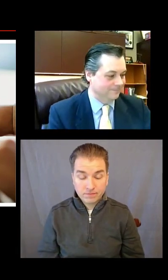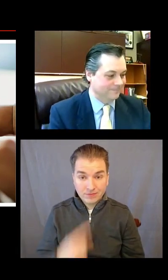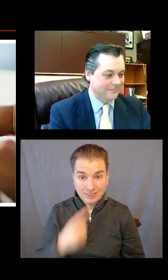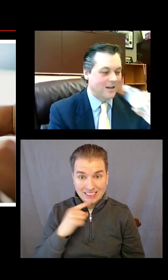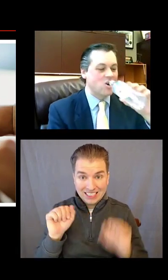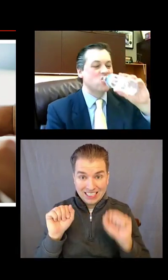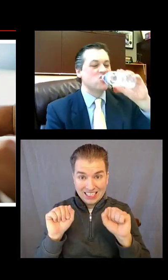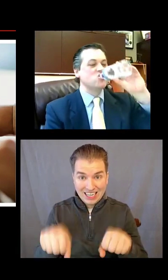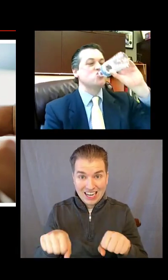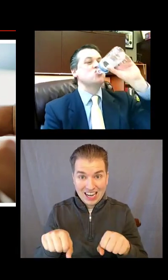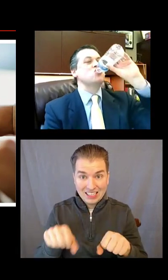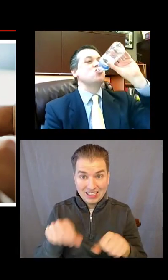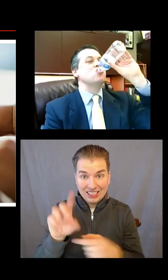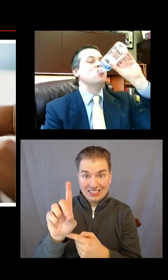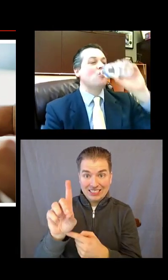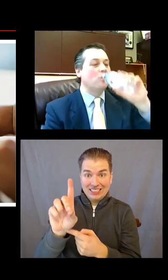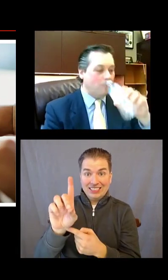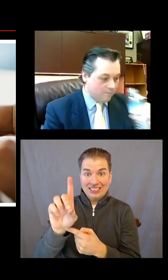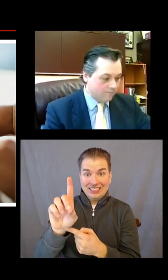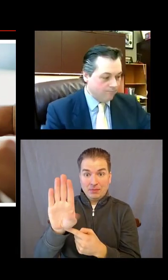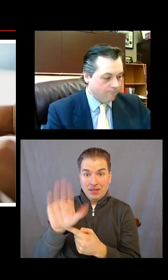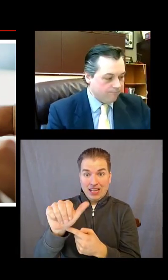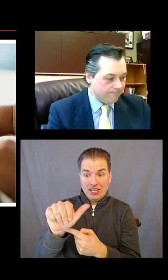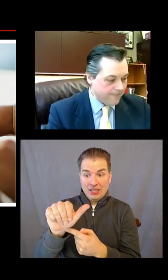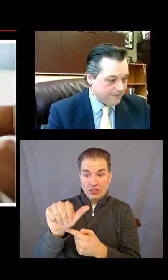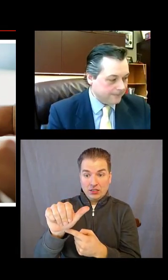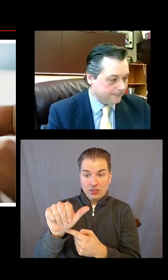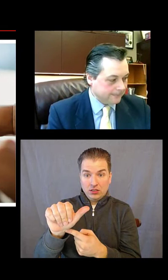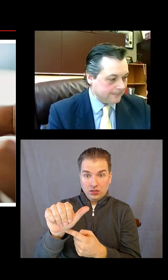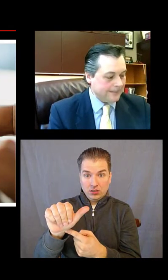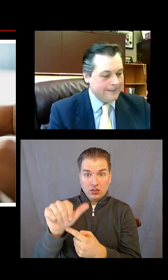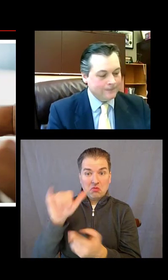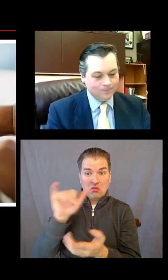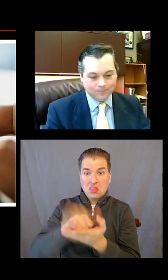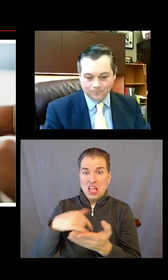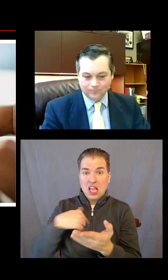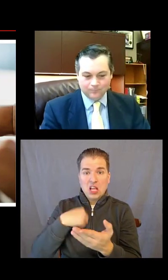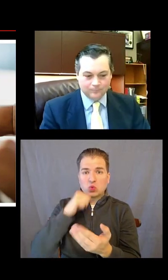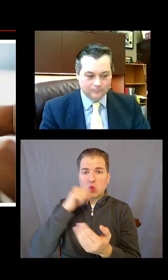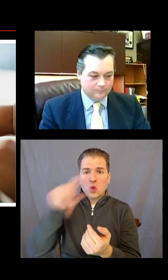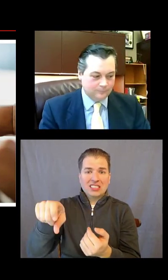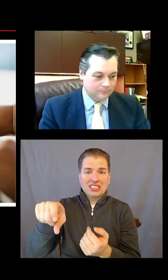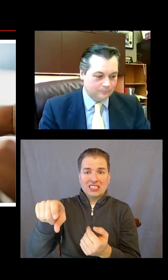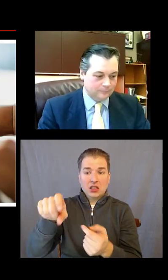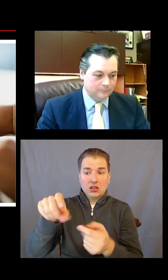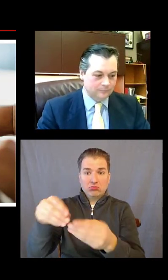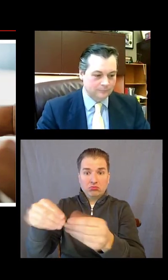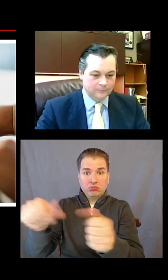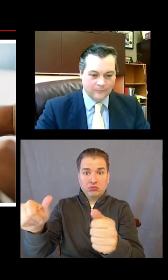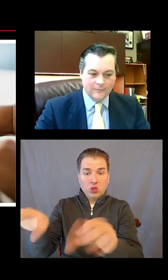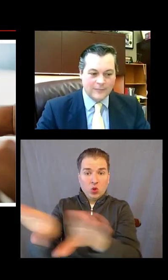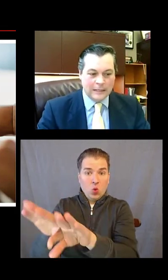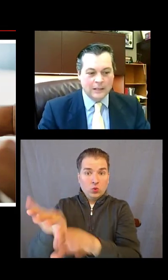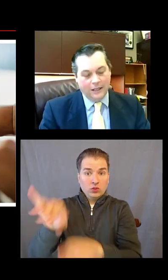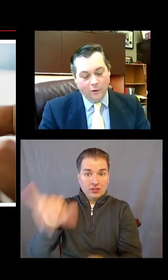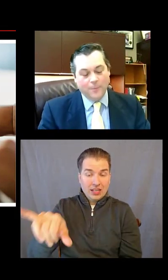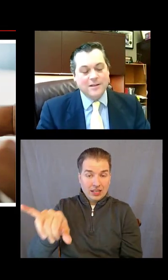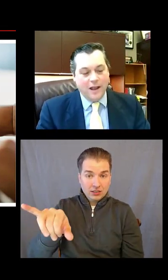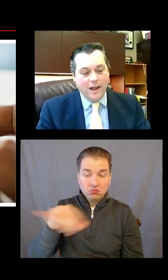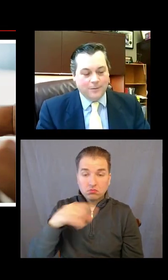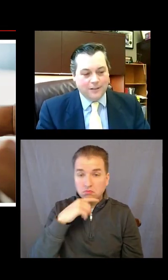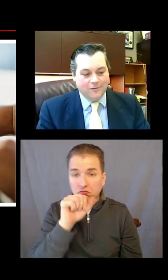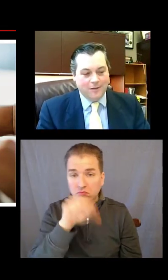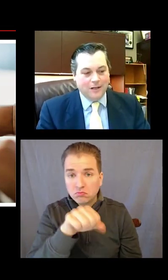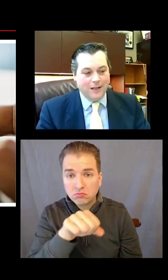just popped up. Is it advisable to dissolve a DBA that you no longer need or use? It would